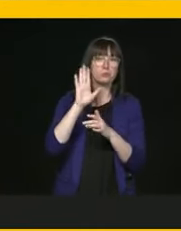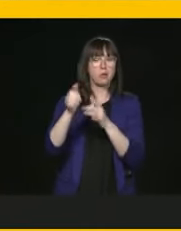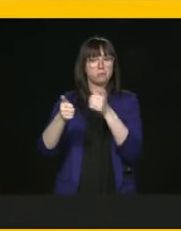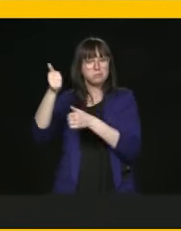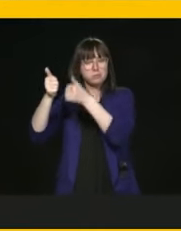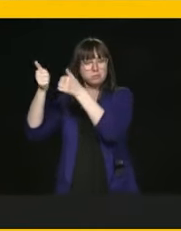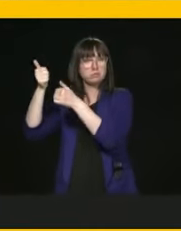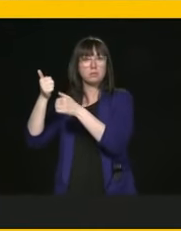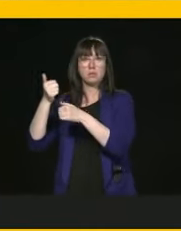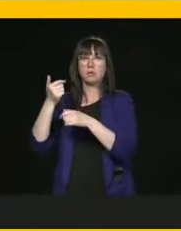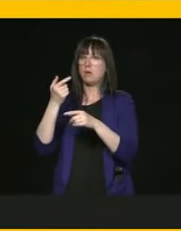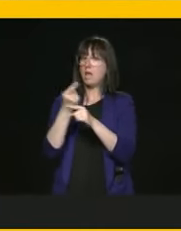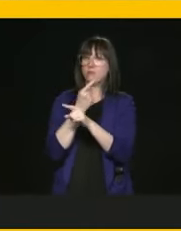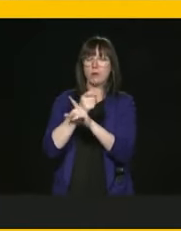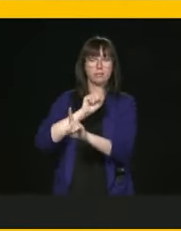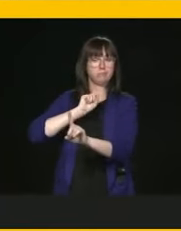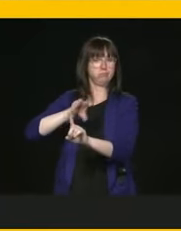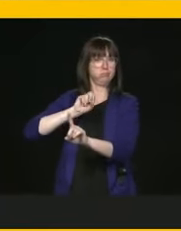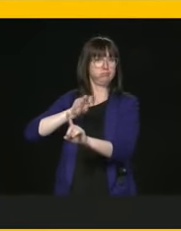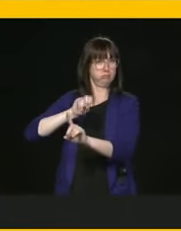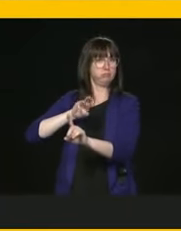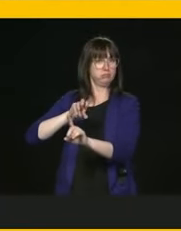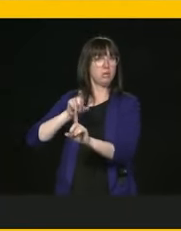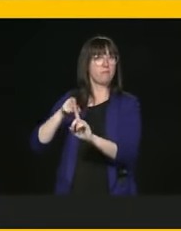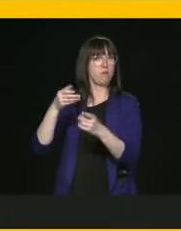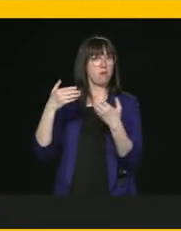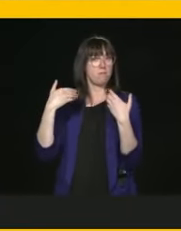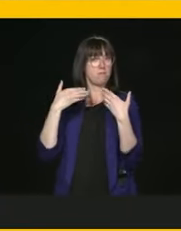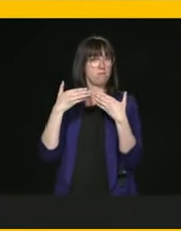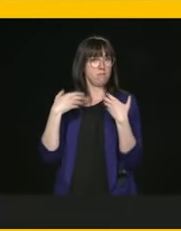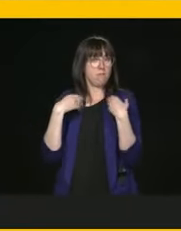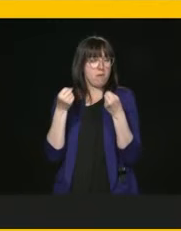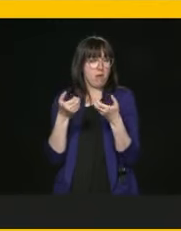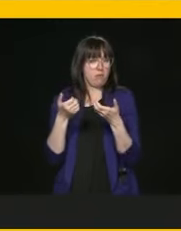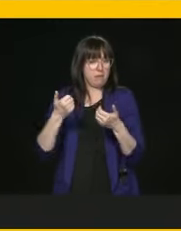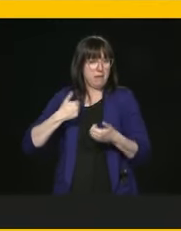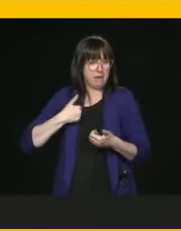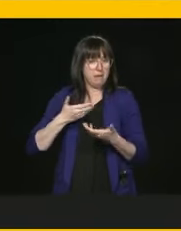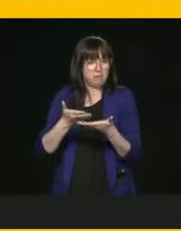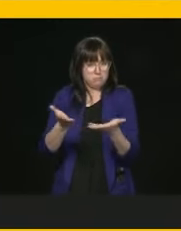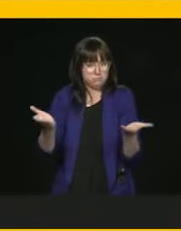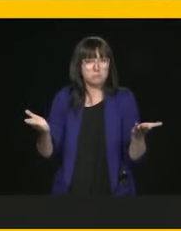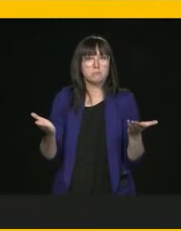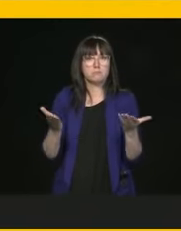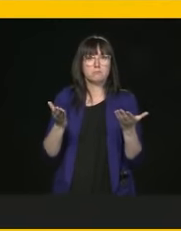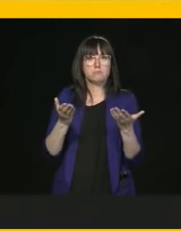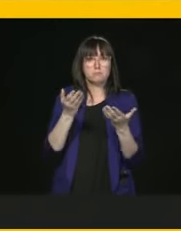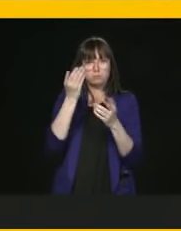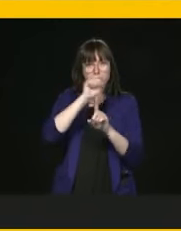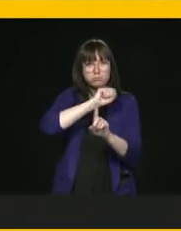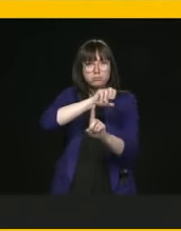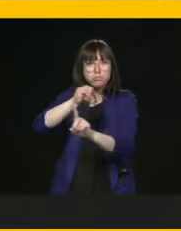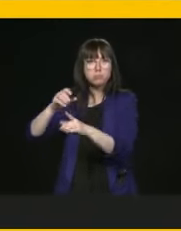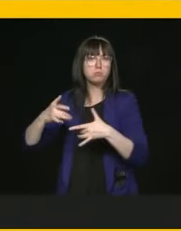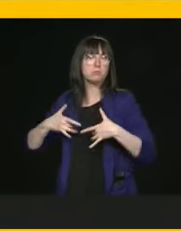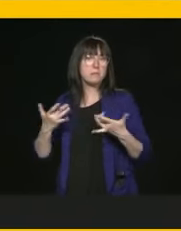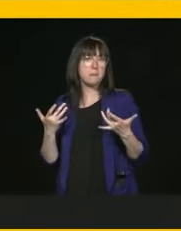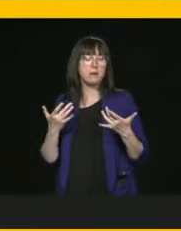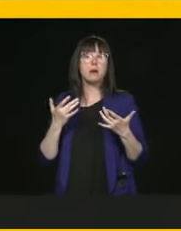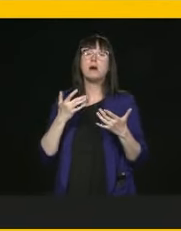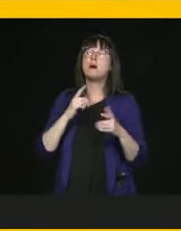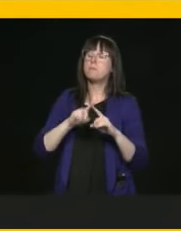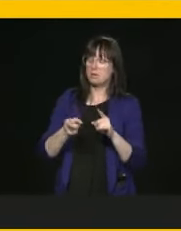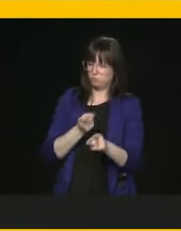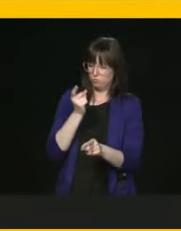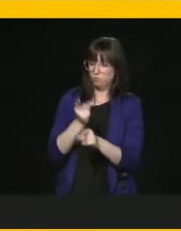regular briefings that happen from Health Canada and officials to keep people apprised on these issues. But you're absolutely right